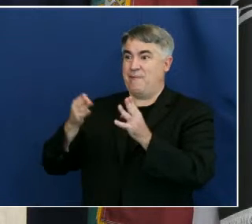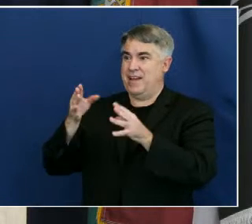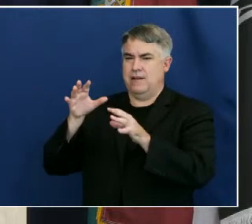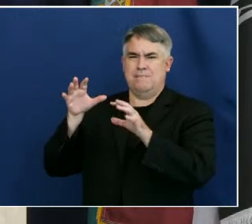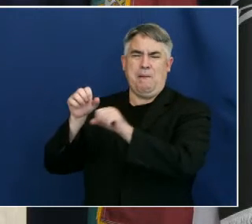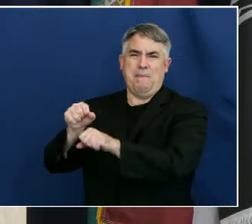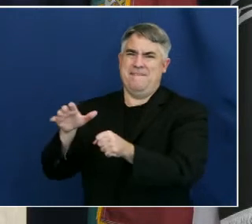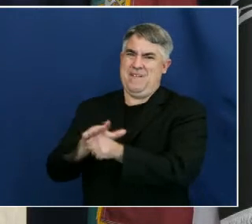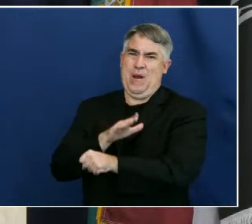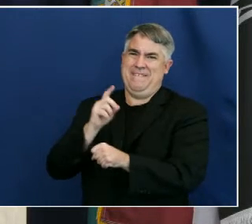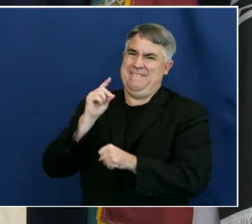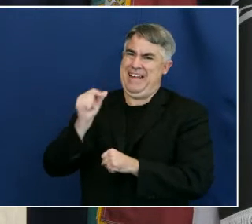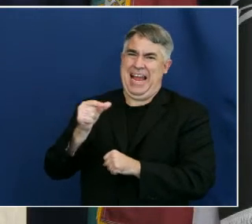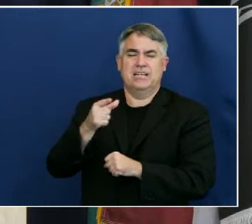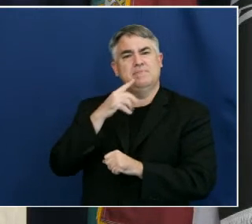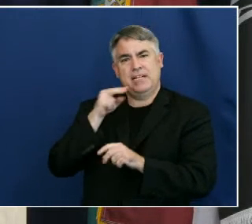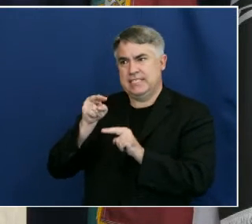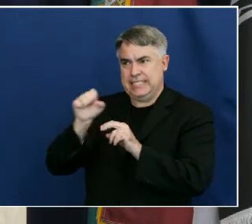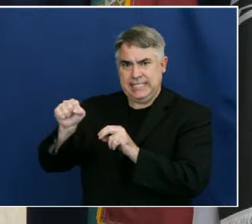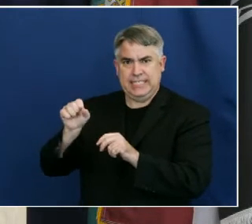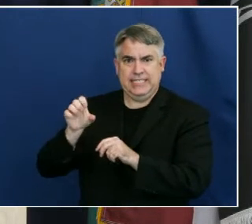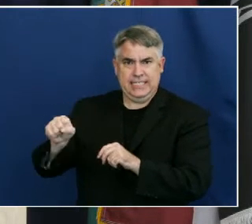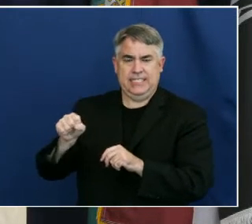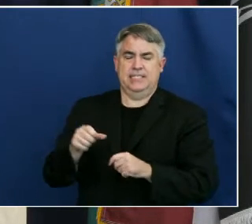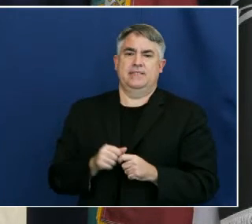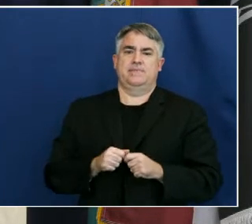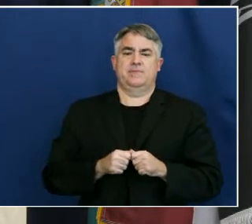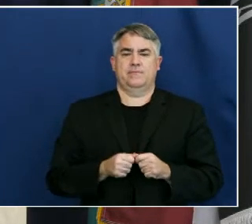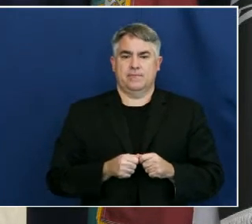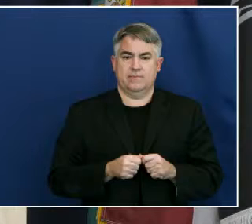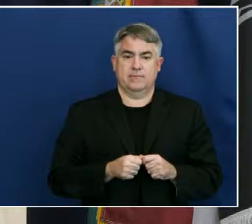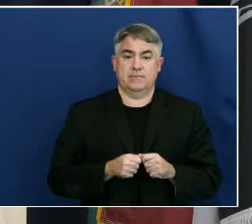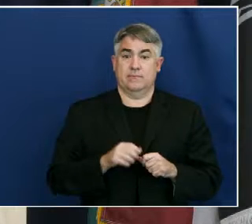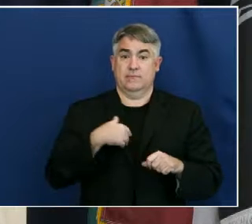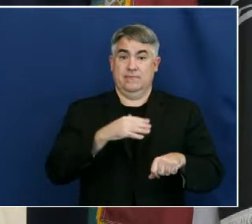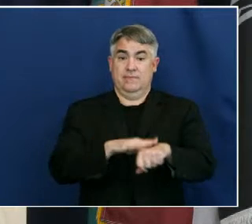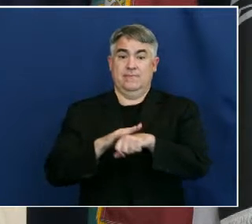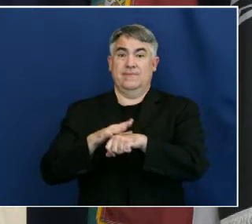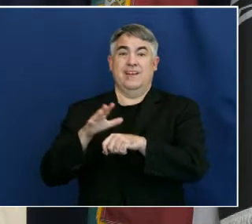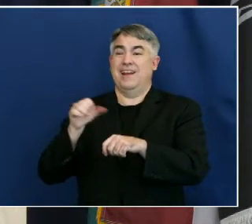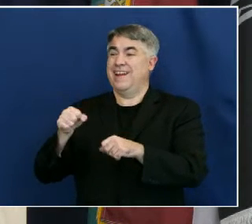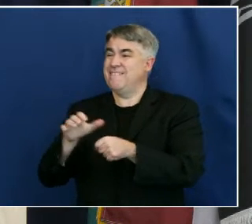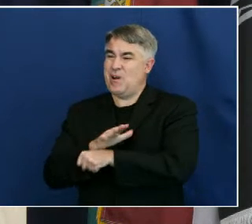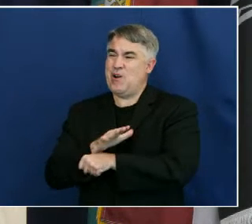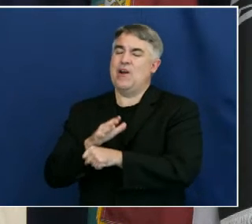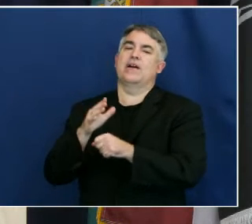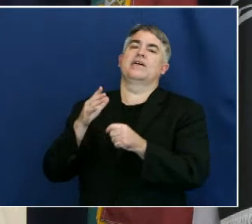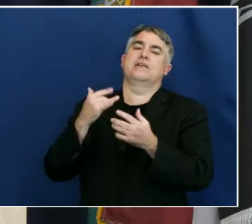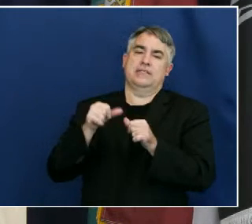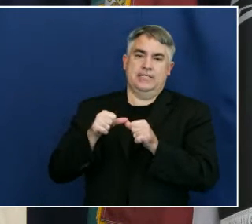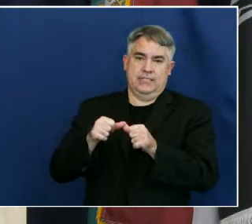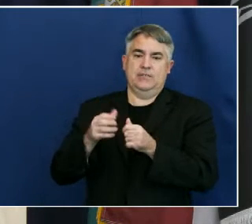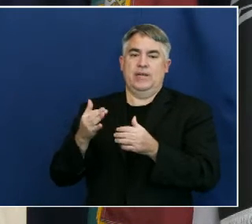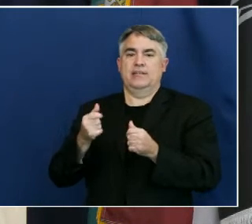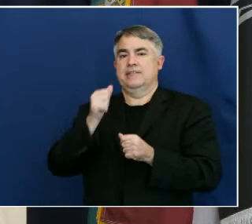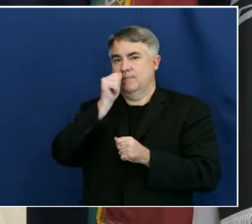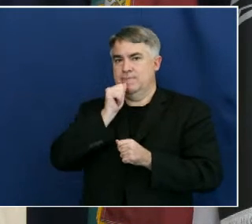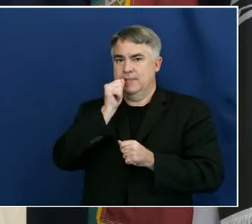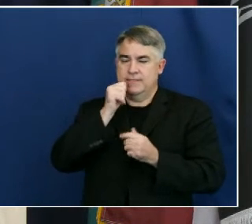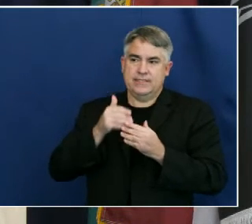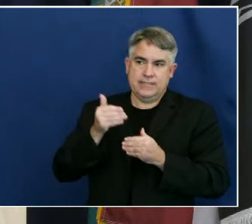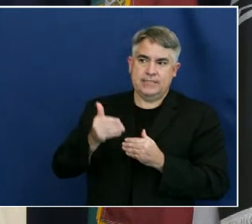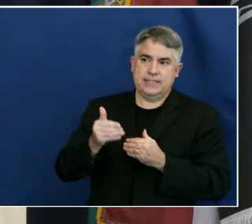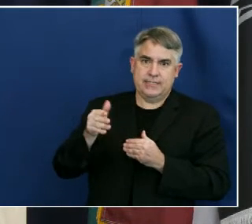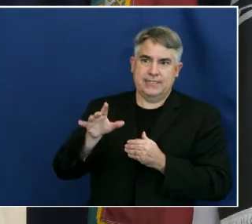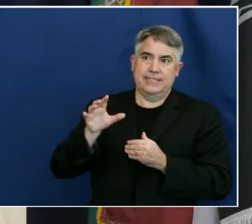get them, we'll make them available. But we just want to have a word of caution that not everyone in these three tiers is going to be able to get an appointment immediately. It is going to take a